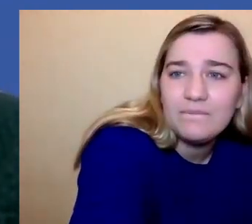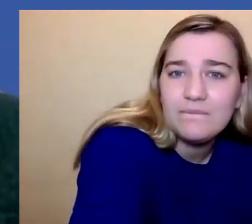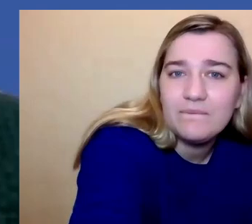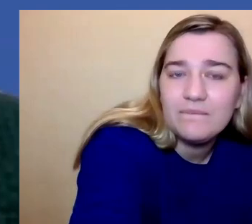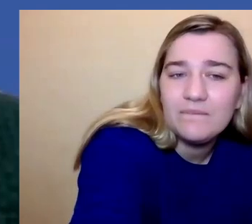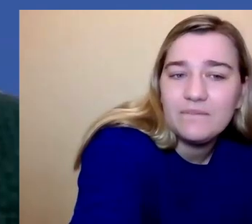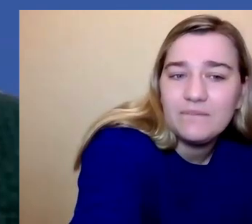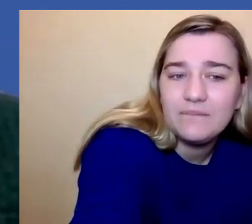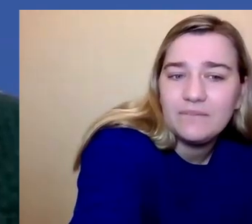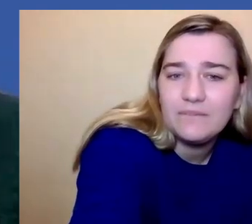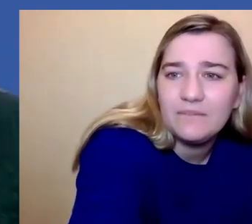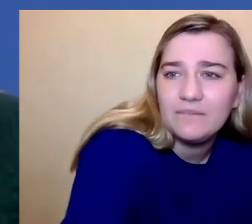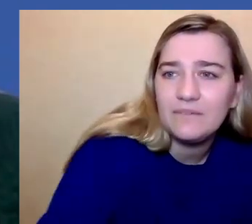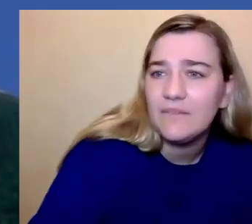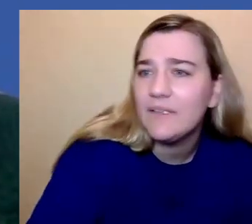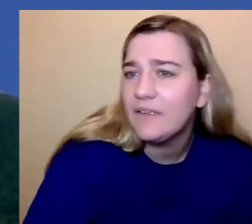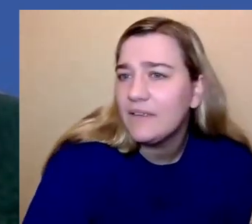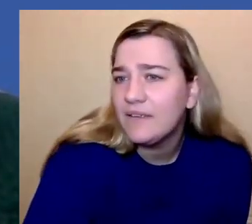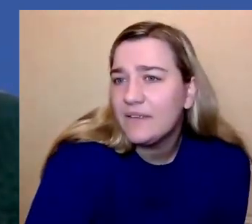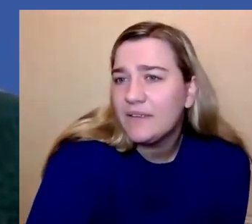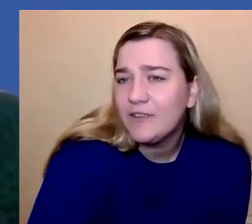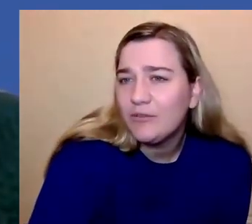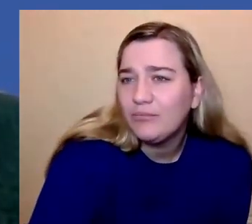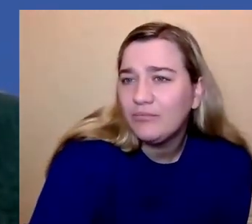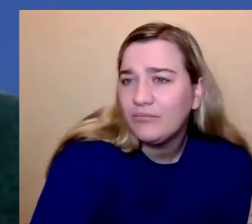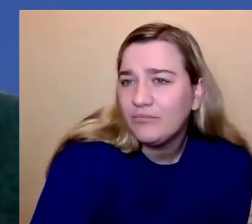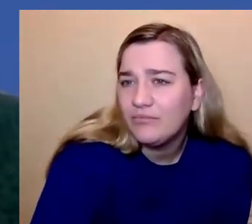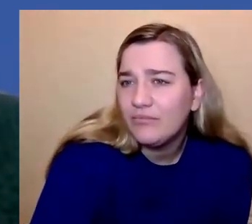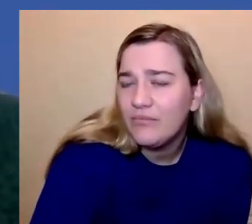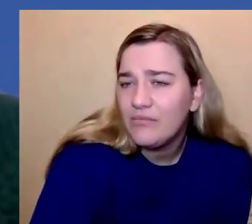get help to make a decision Okay. and